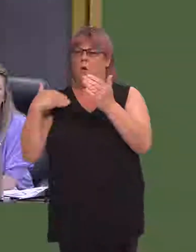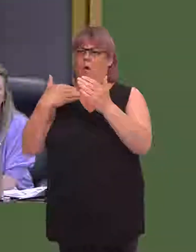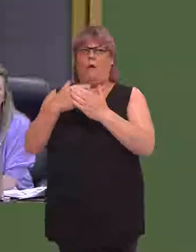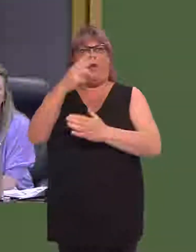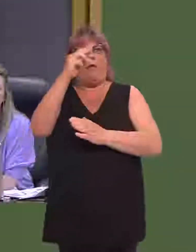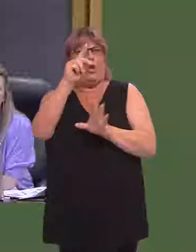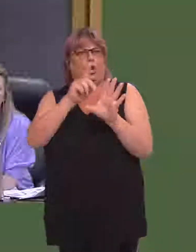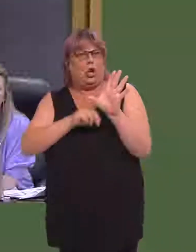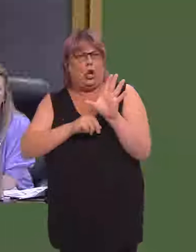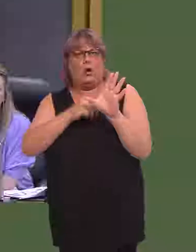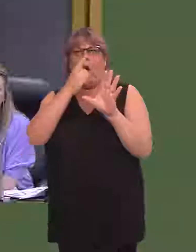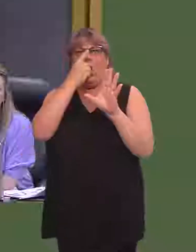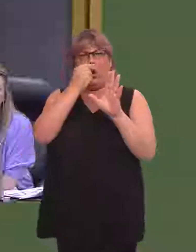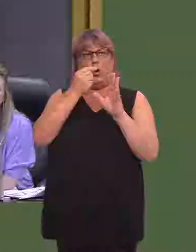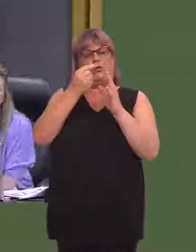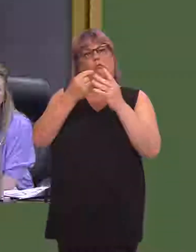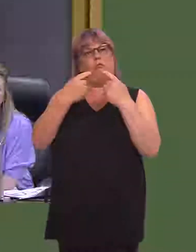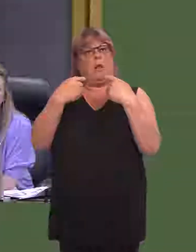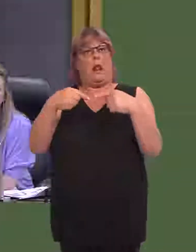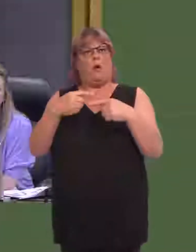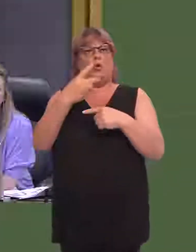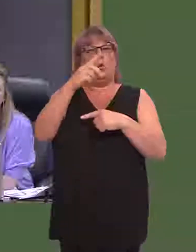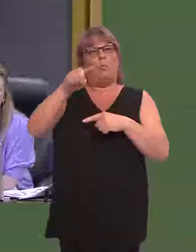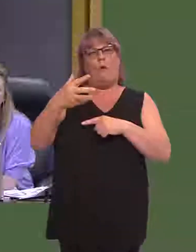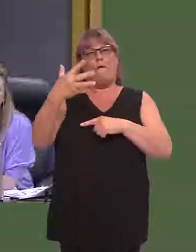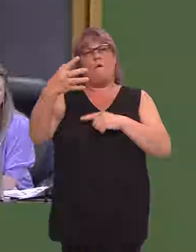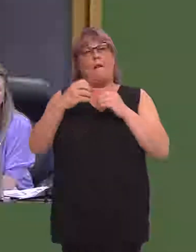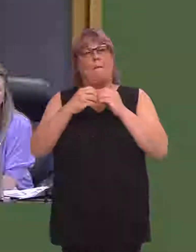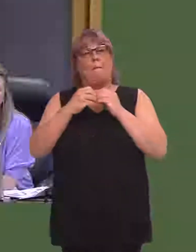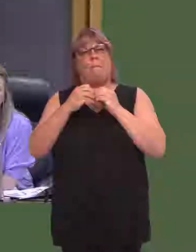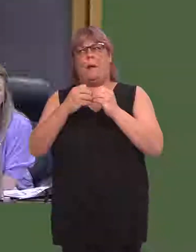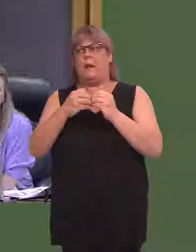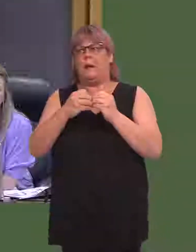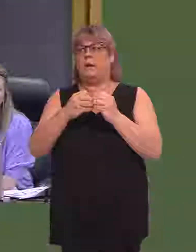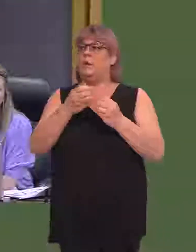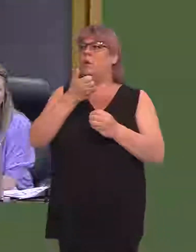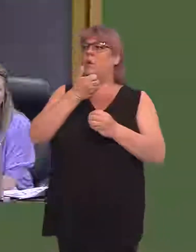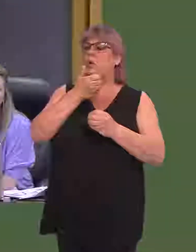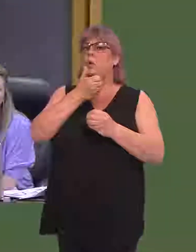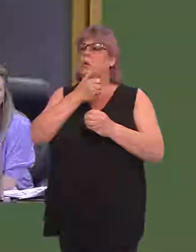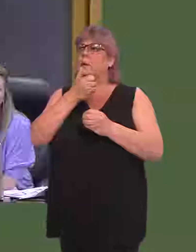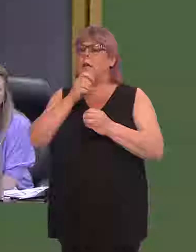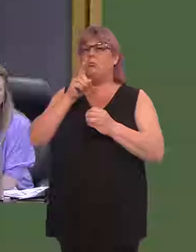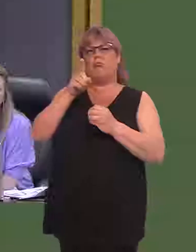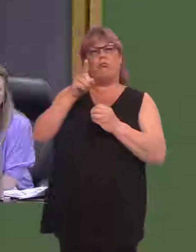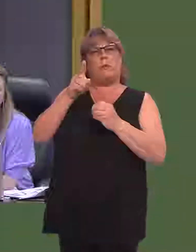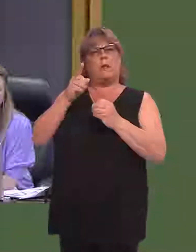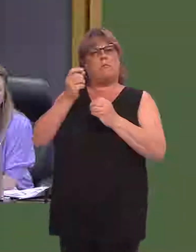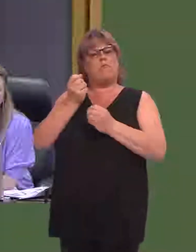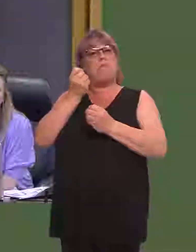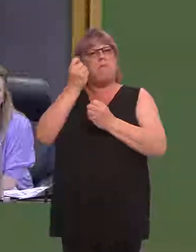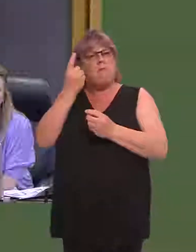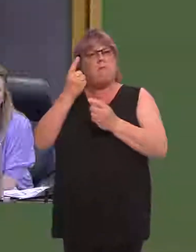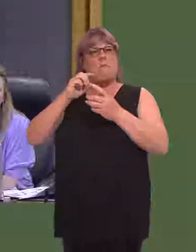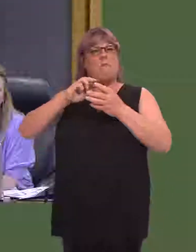over the course of 30 years would unlock about £2.5 billion using the kind of innovative